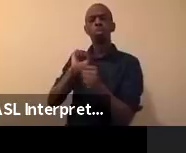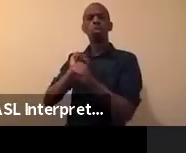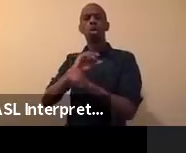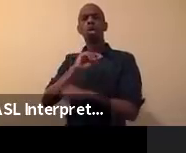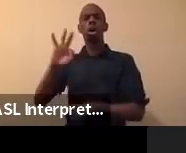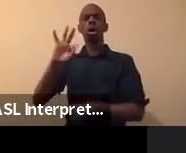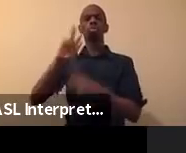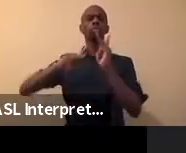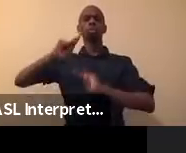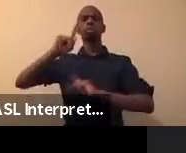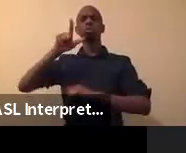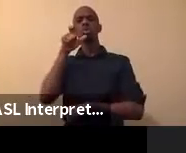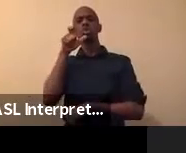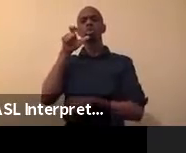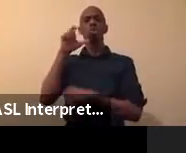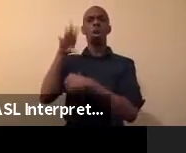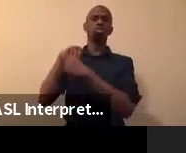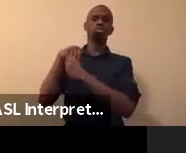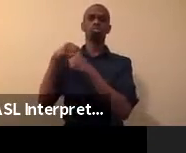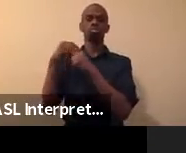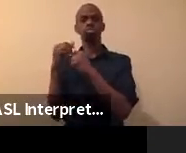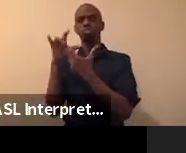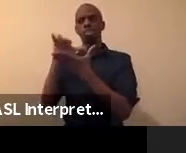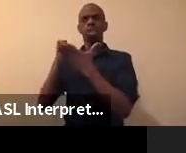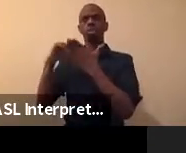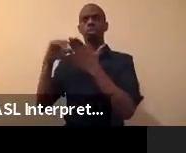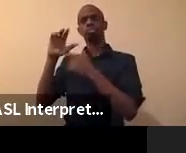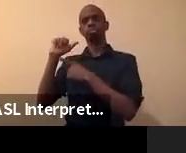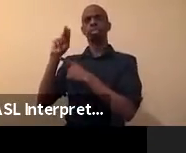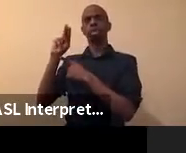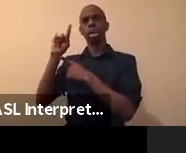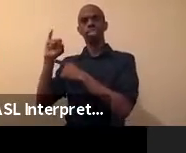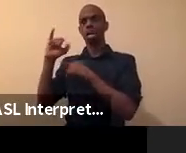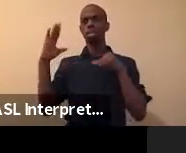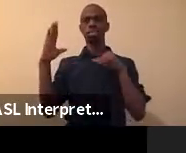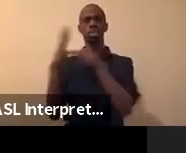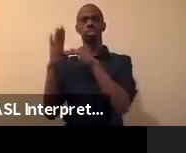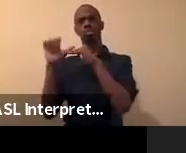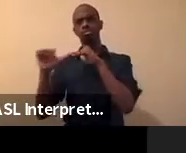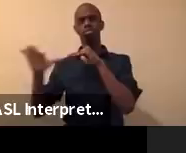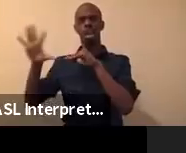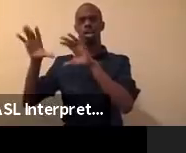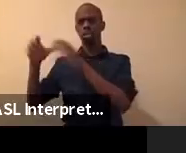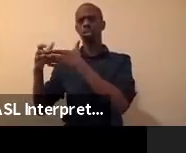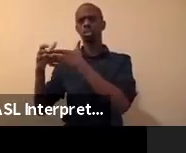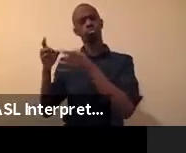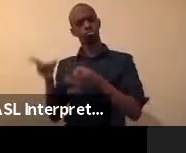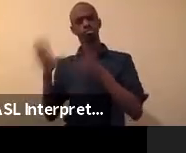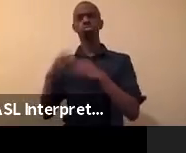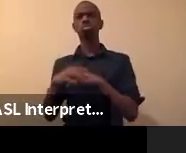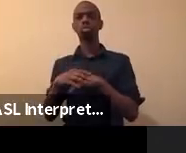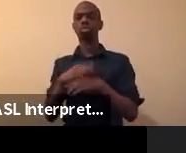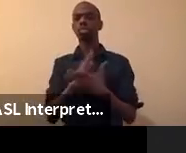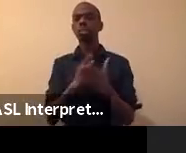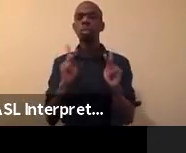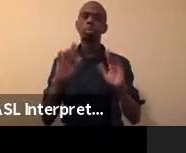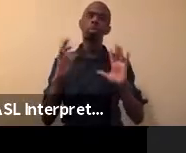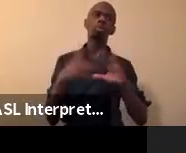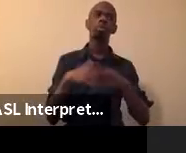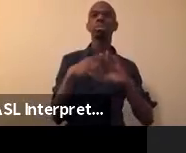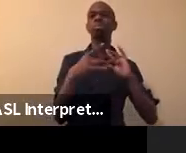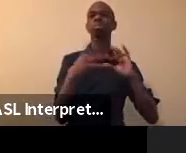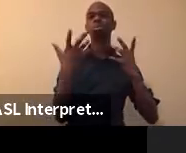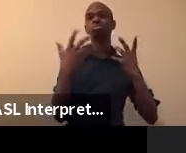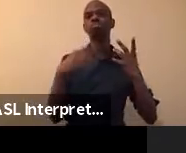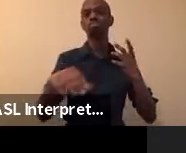Some people talk about their names being misspelled or mispronounced. Some people are talking about, you